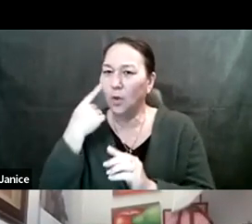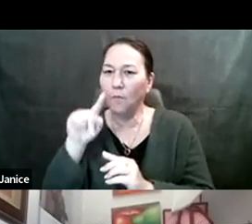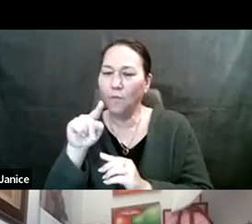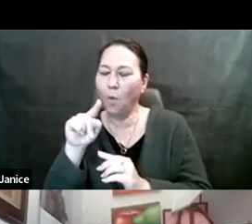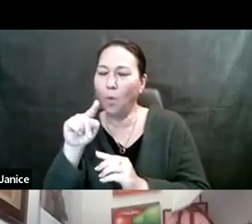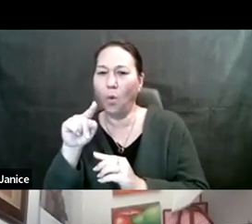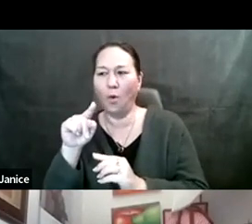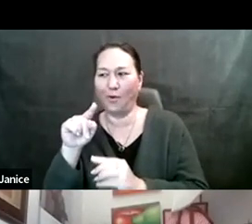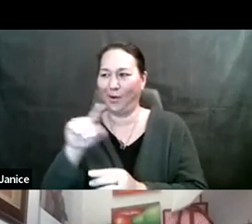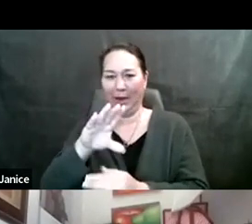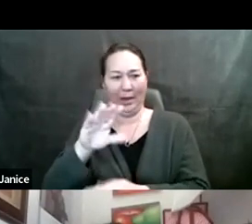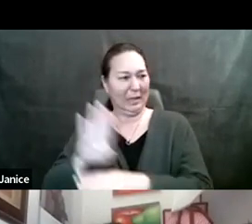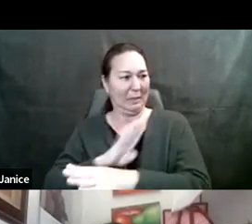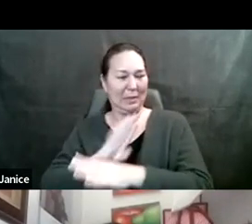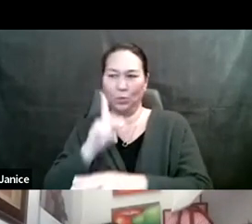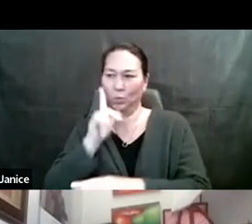transportation